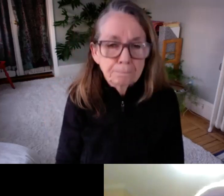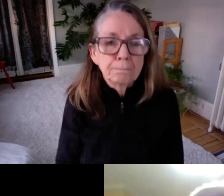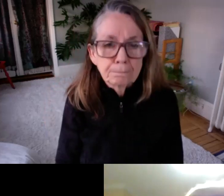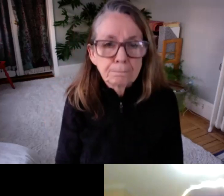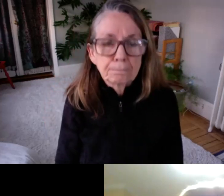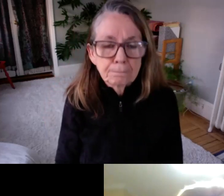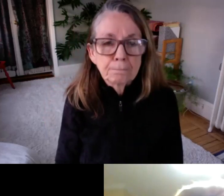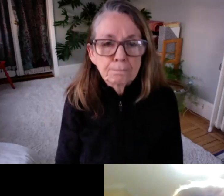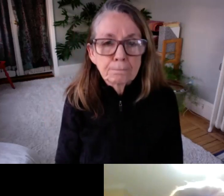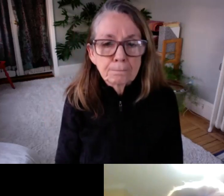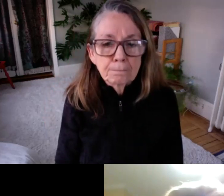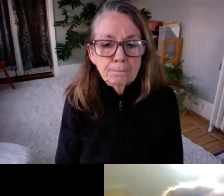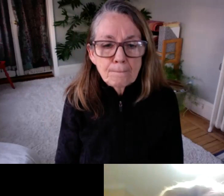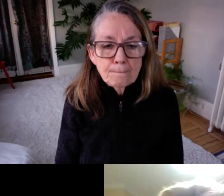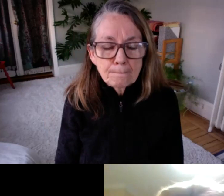down.